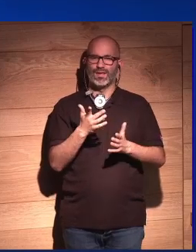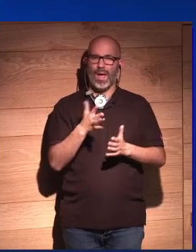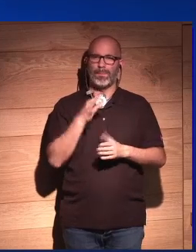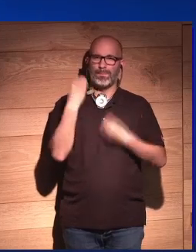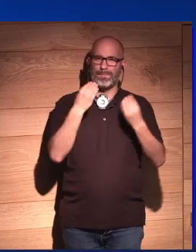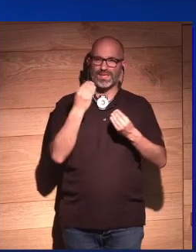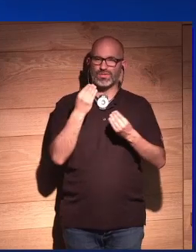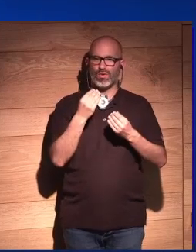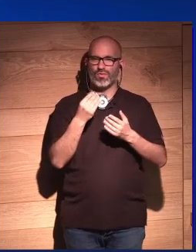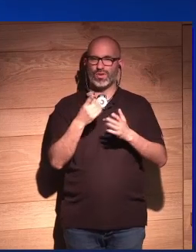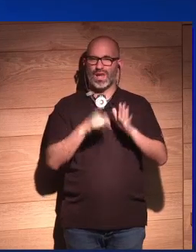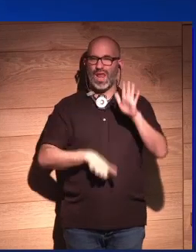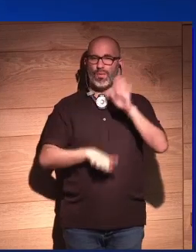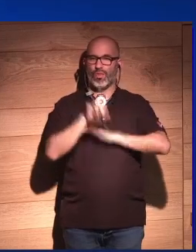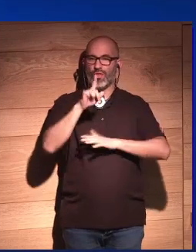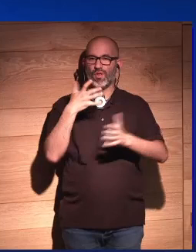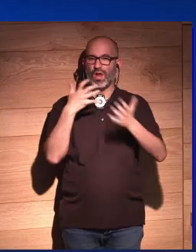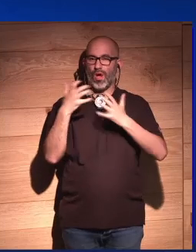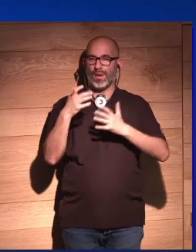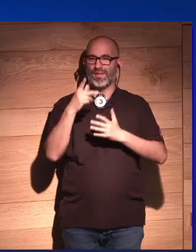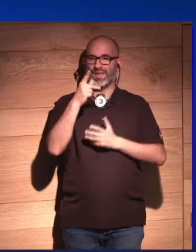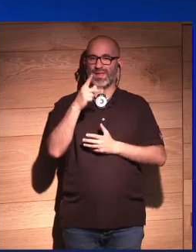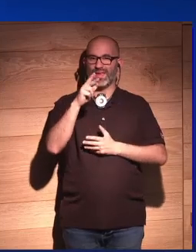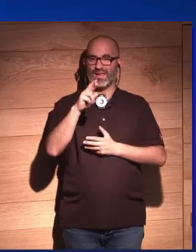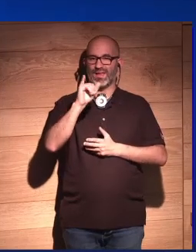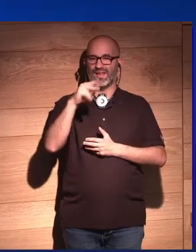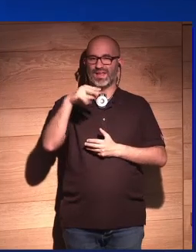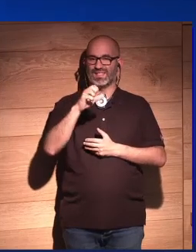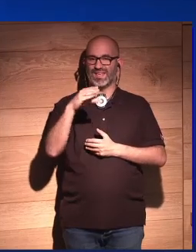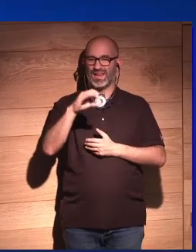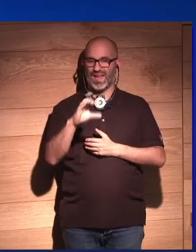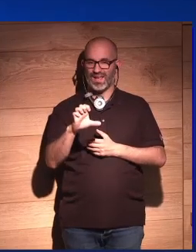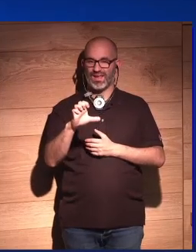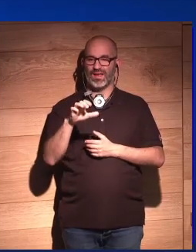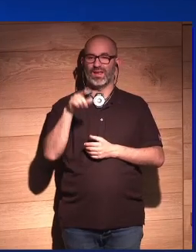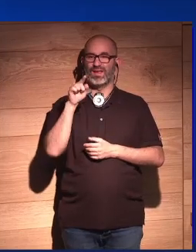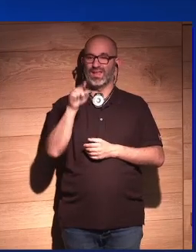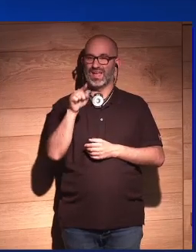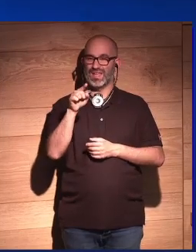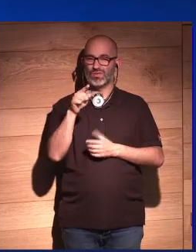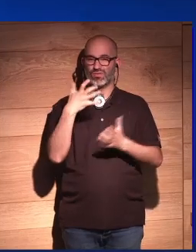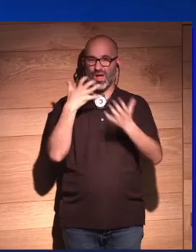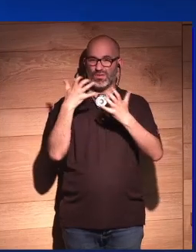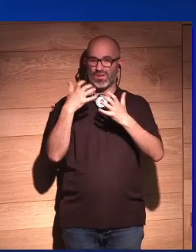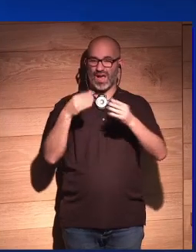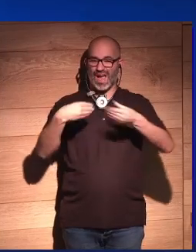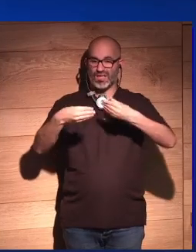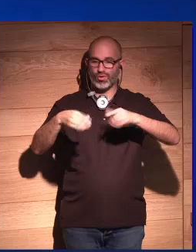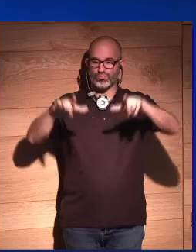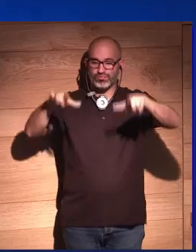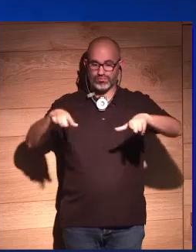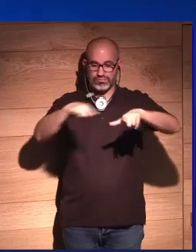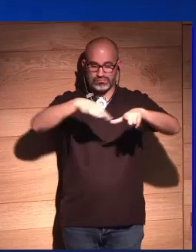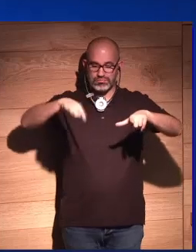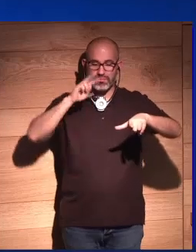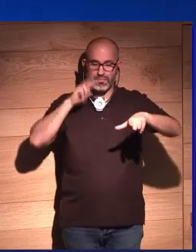it on a cardboard. But it's just the beauty of it all, and it takes that train that you were talking